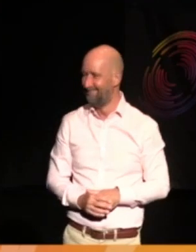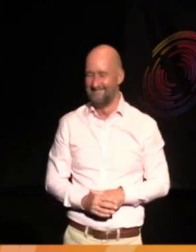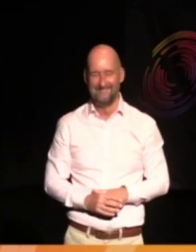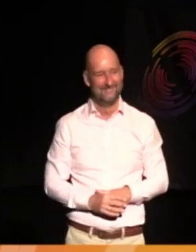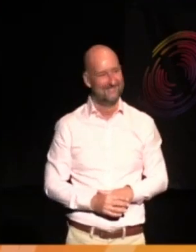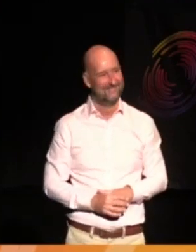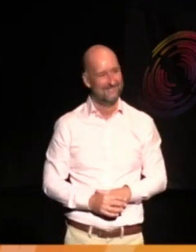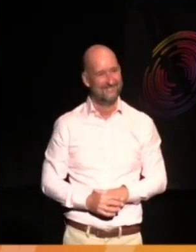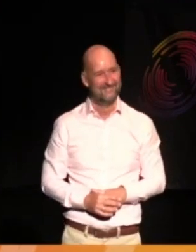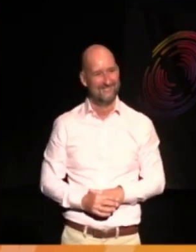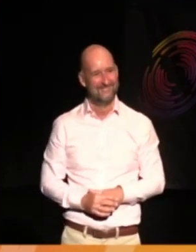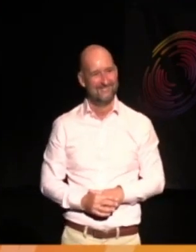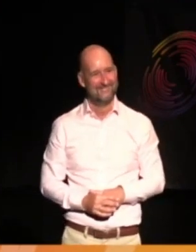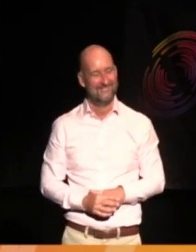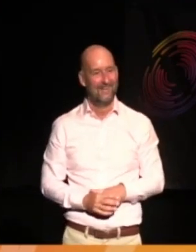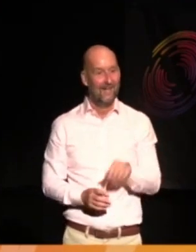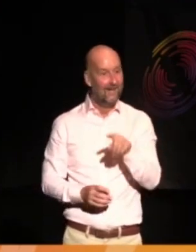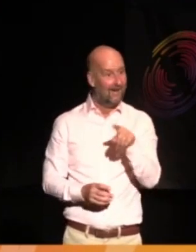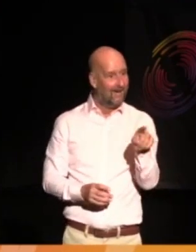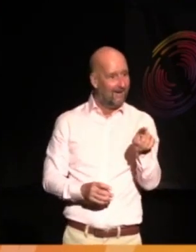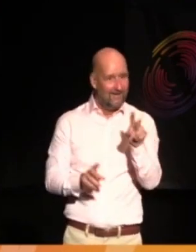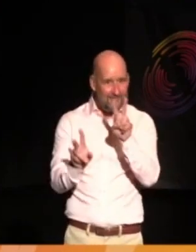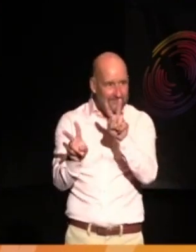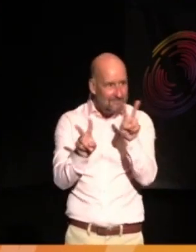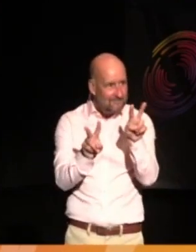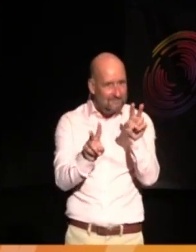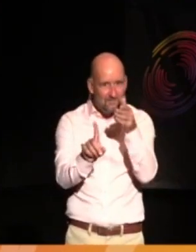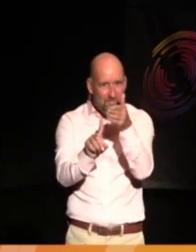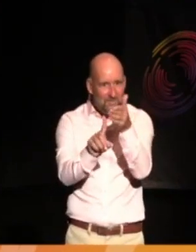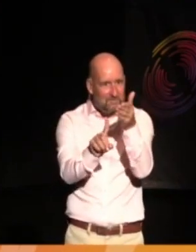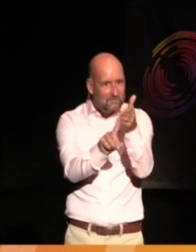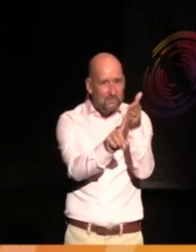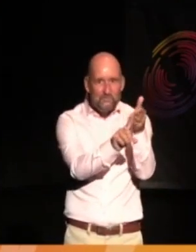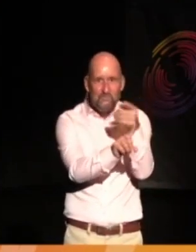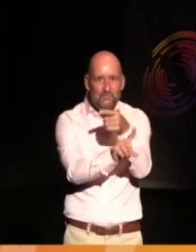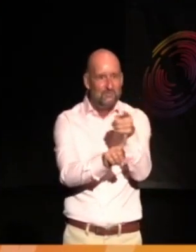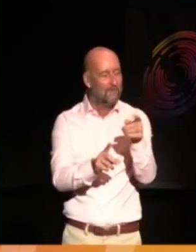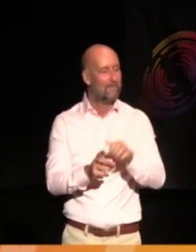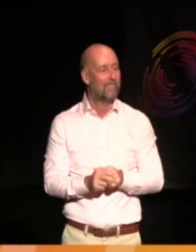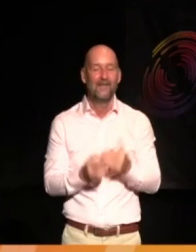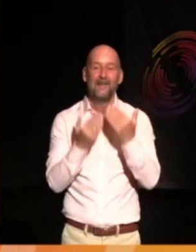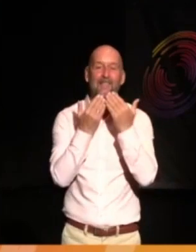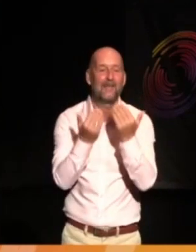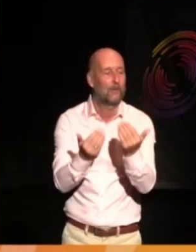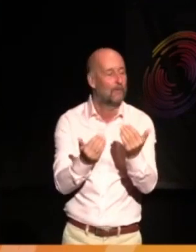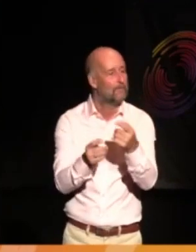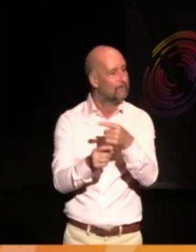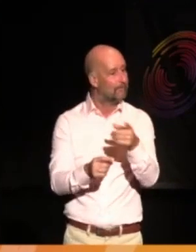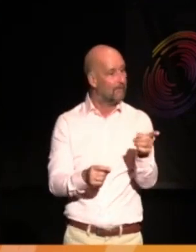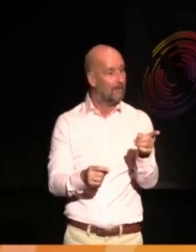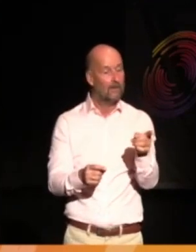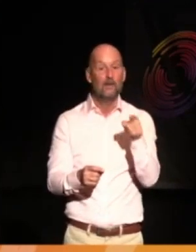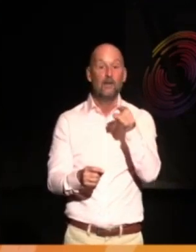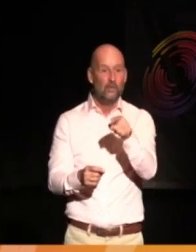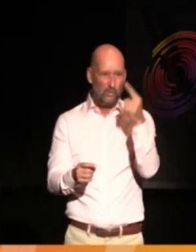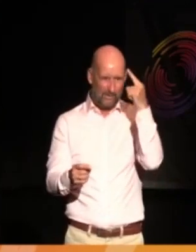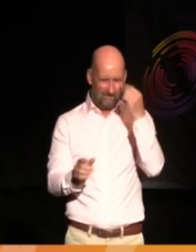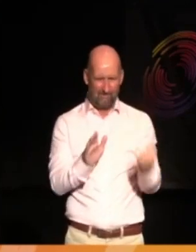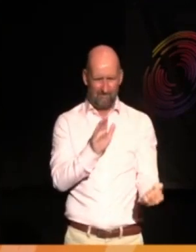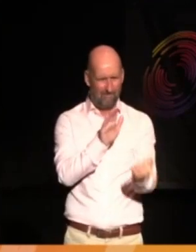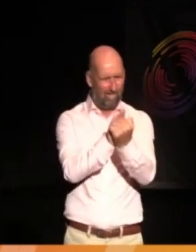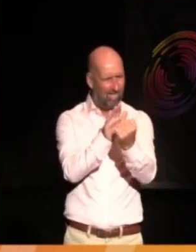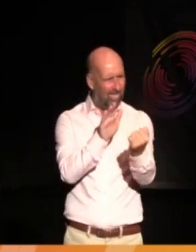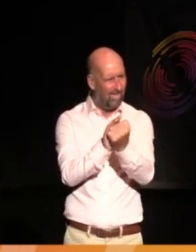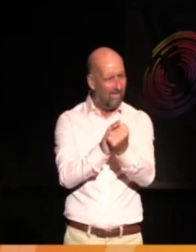Okay, all right. Have you taken them in? You can, okay, could you, thank you. Stand if you think that's a ridiculous idea and you